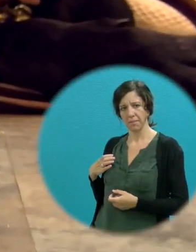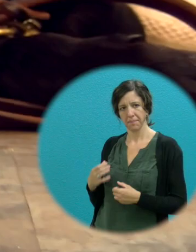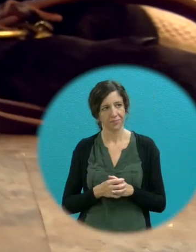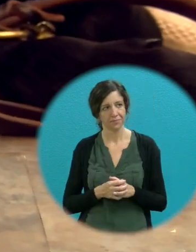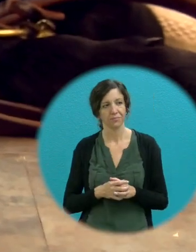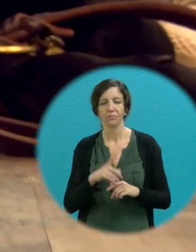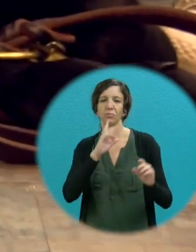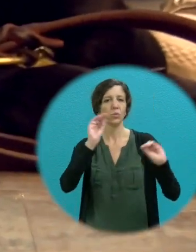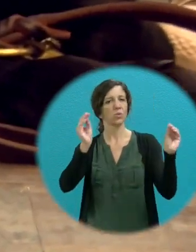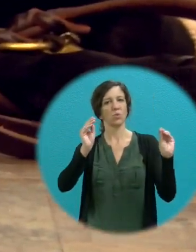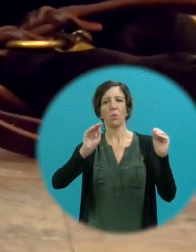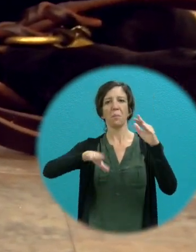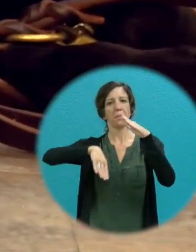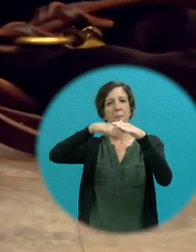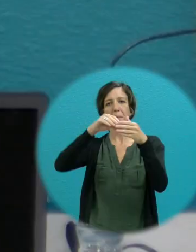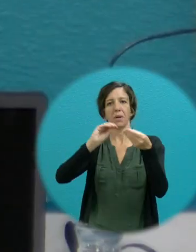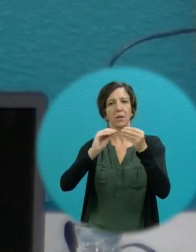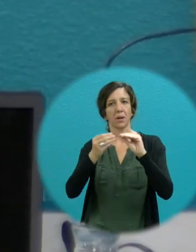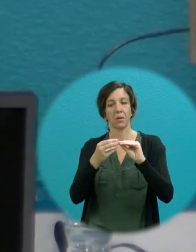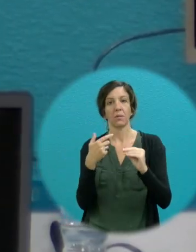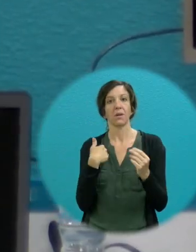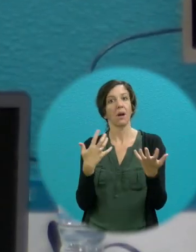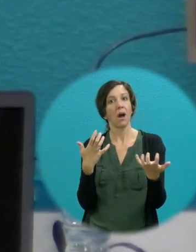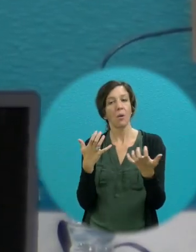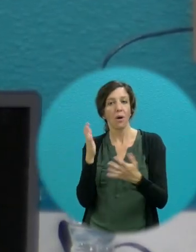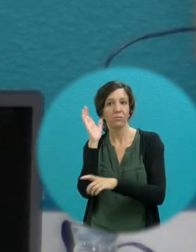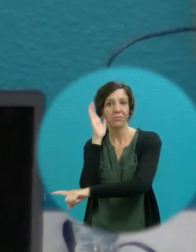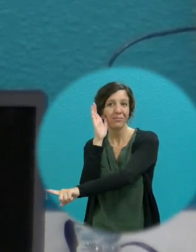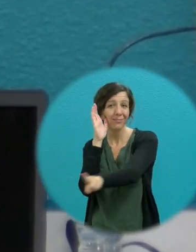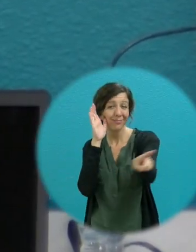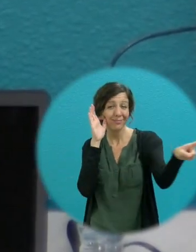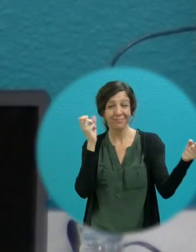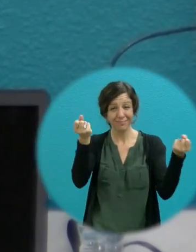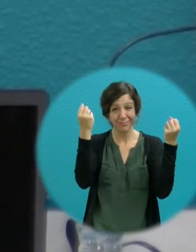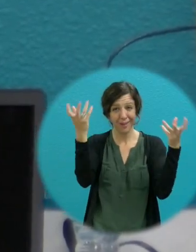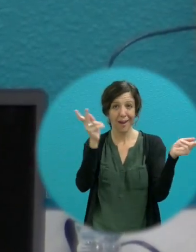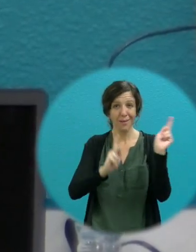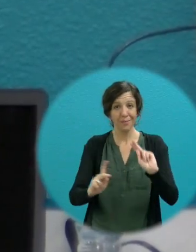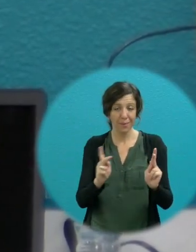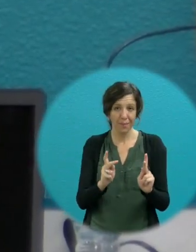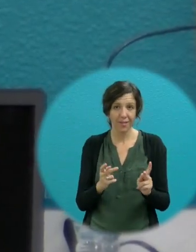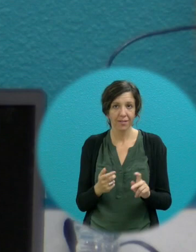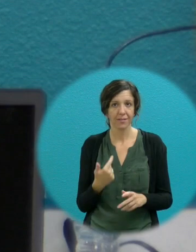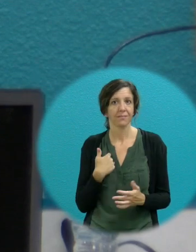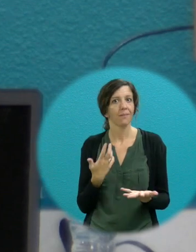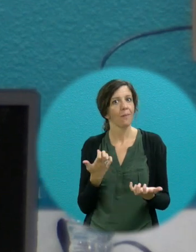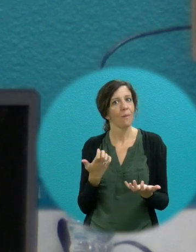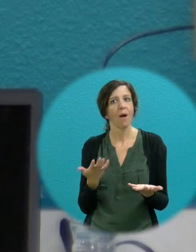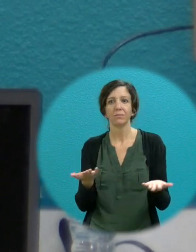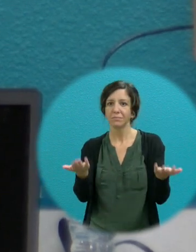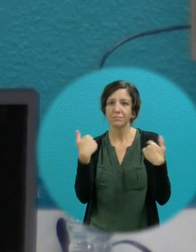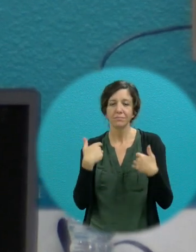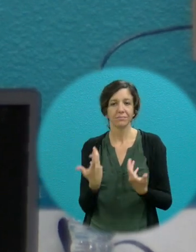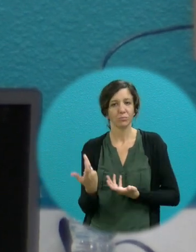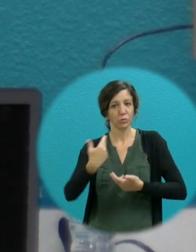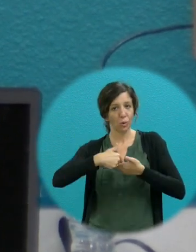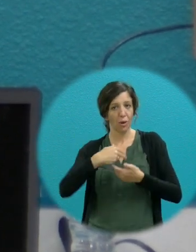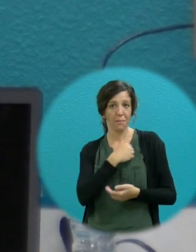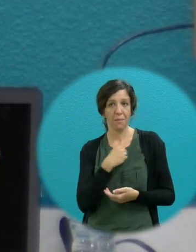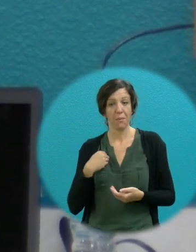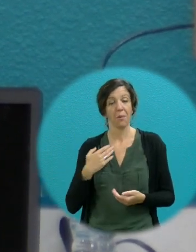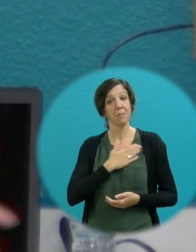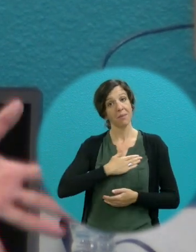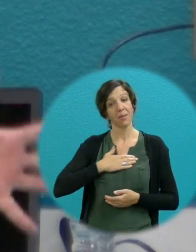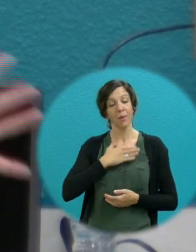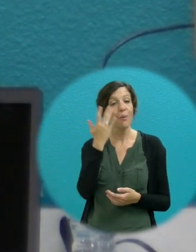There is no maximum. I would appreciate any and all input. I would appreciate any and all members so